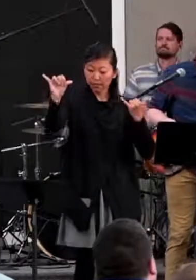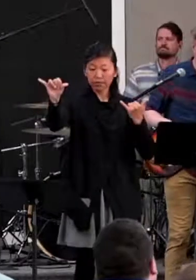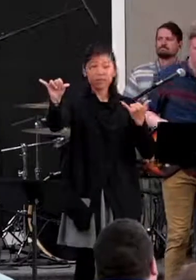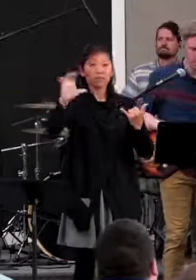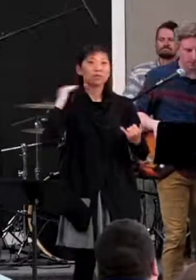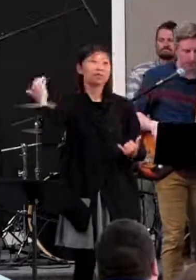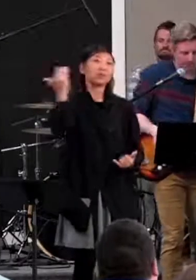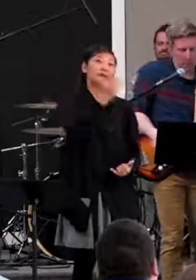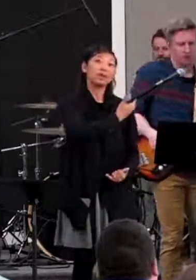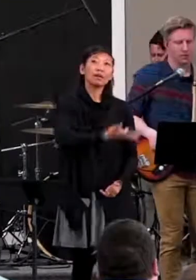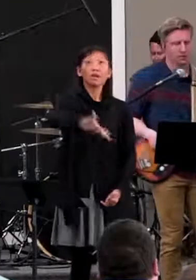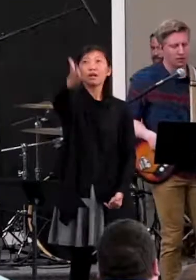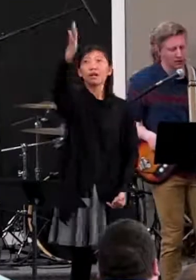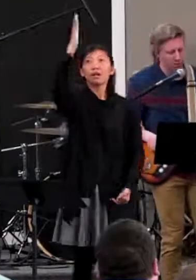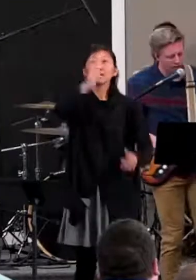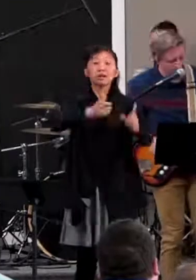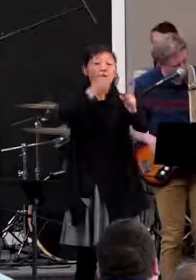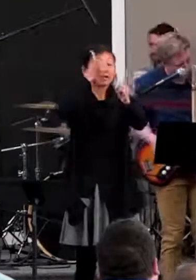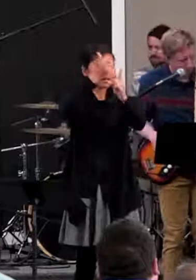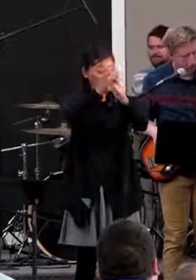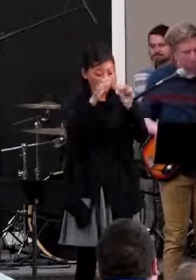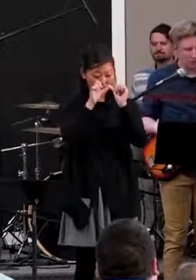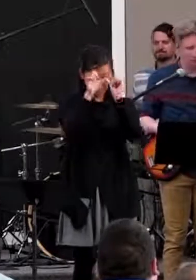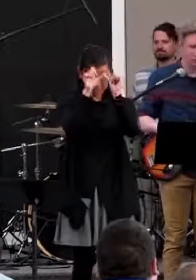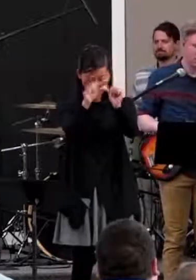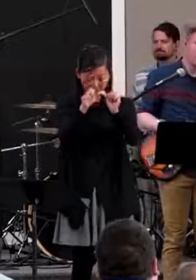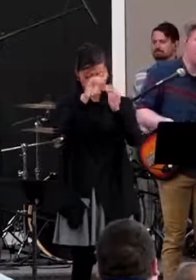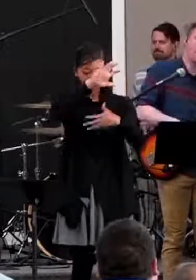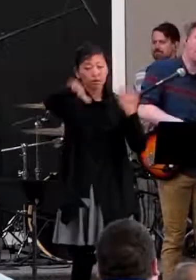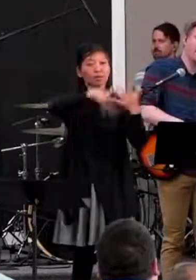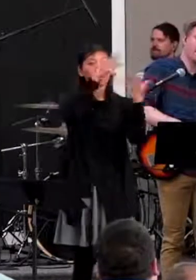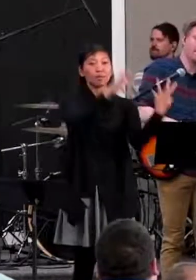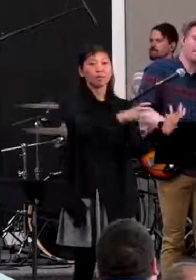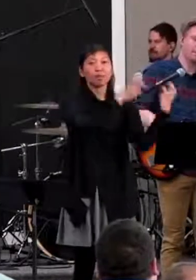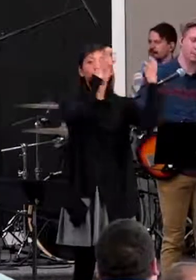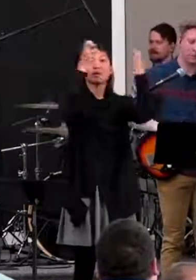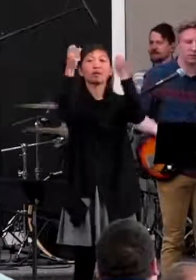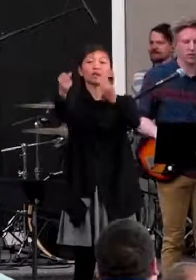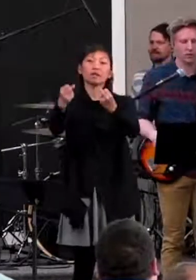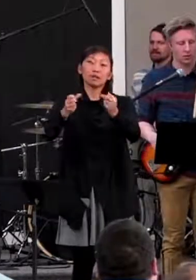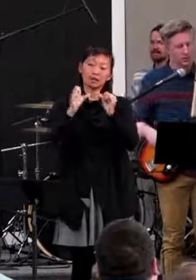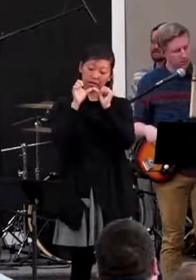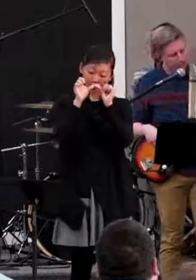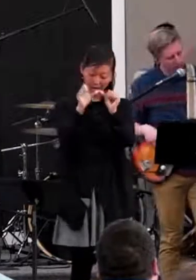hand. Our God is ever